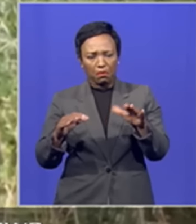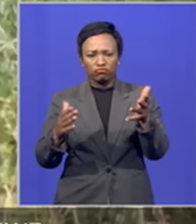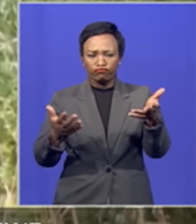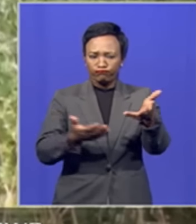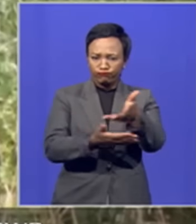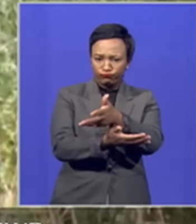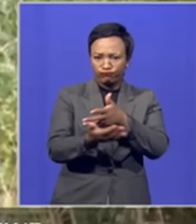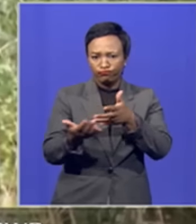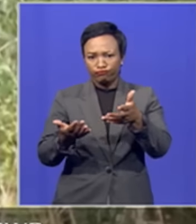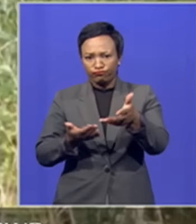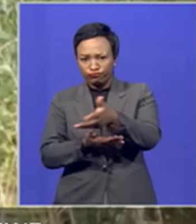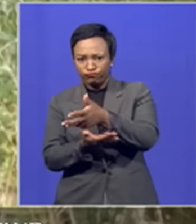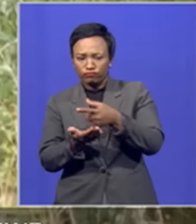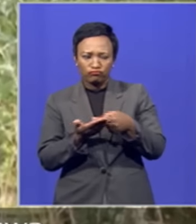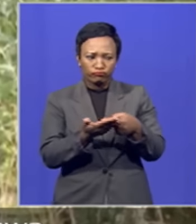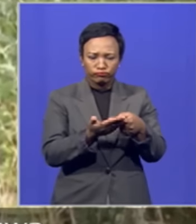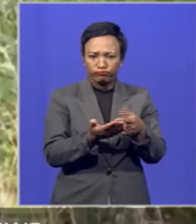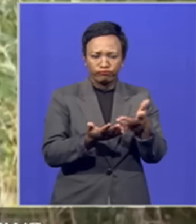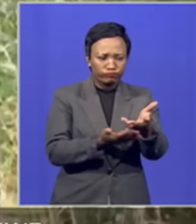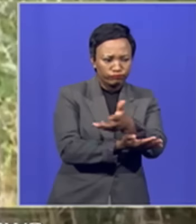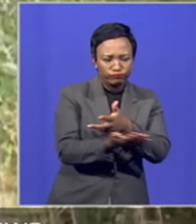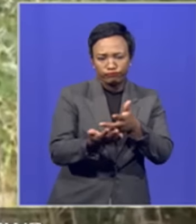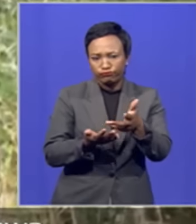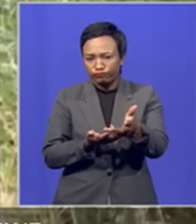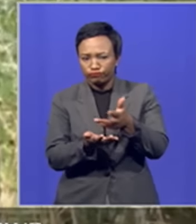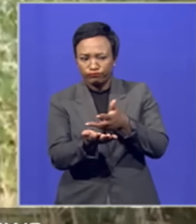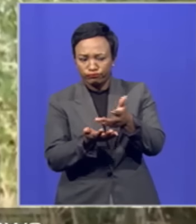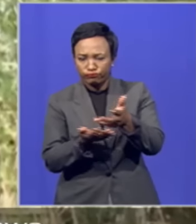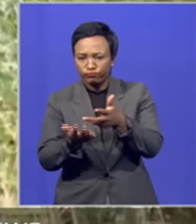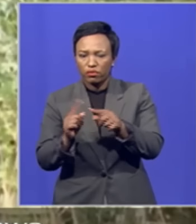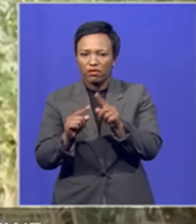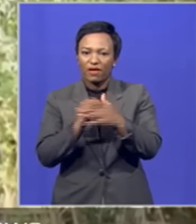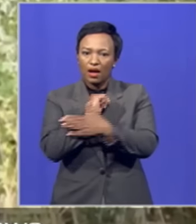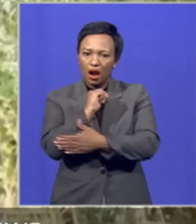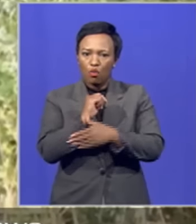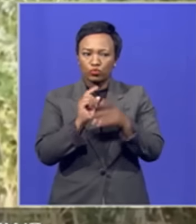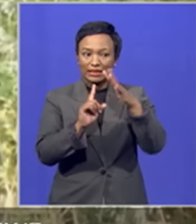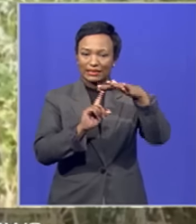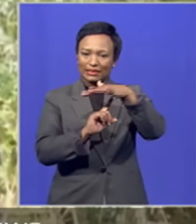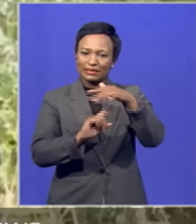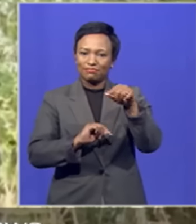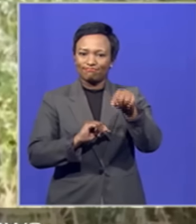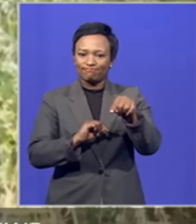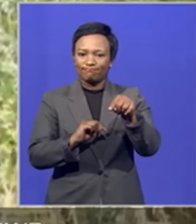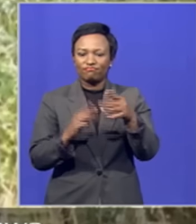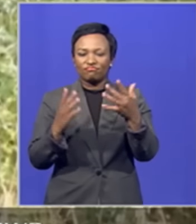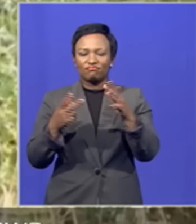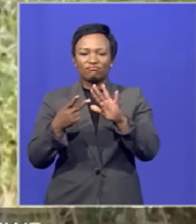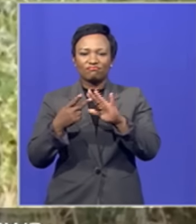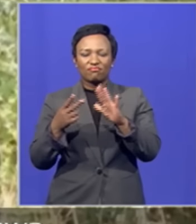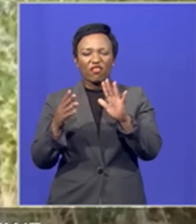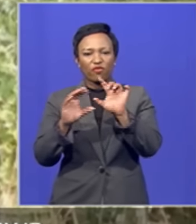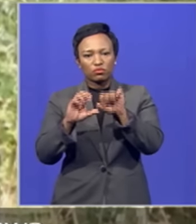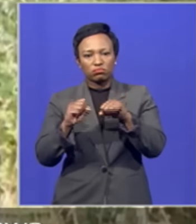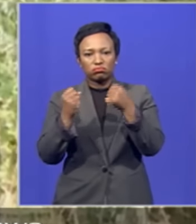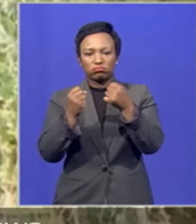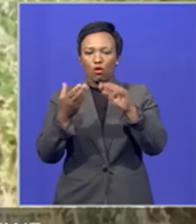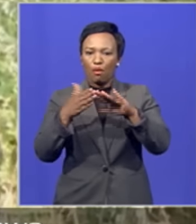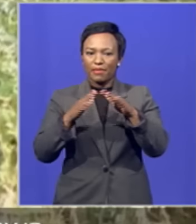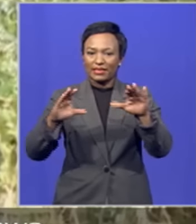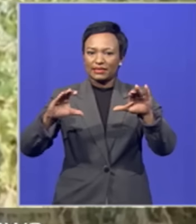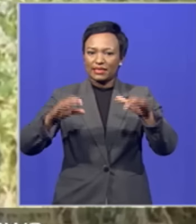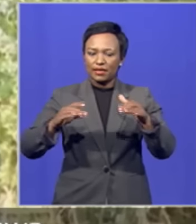talking about the state of the country as it is now, state of the society,